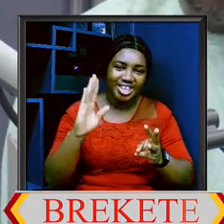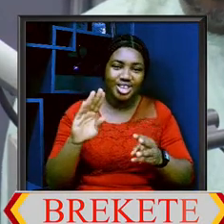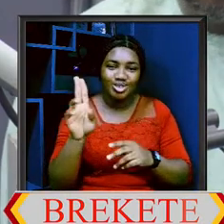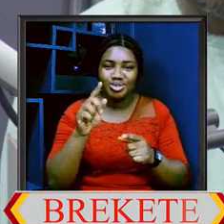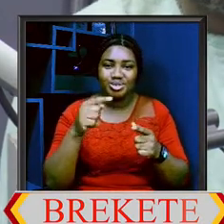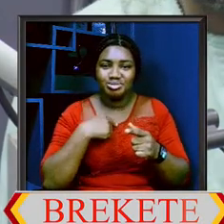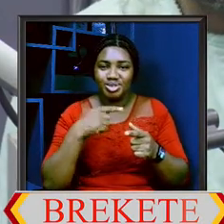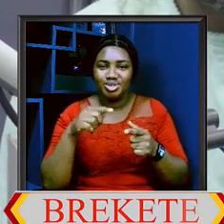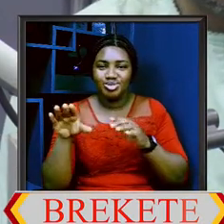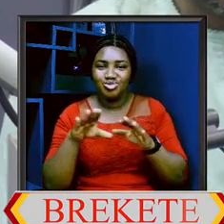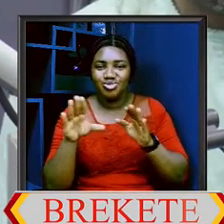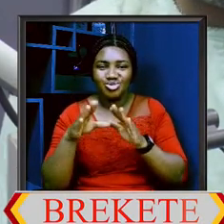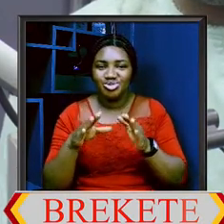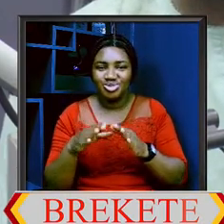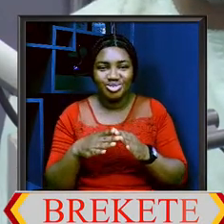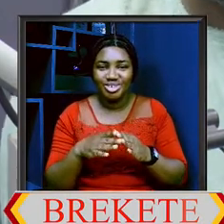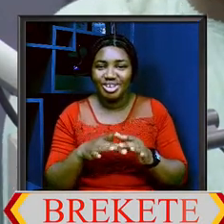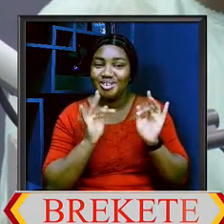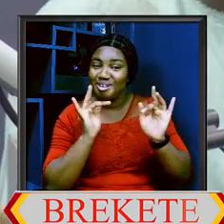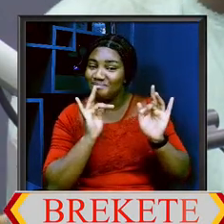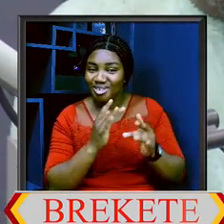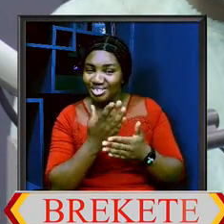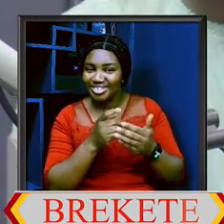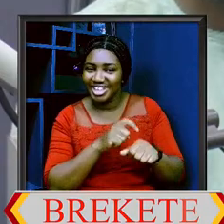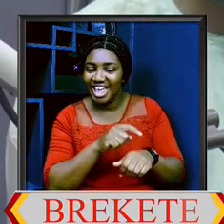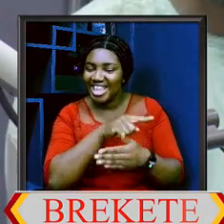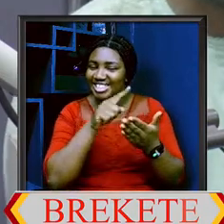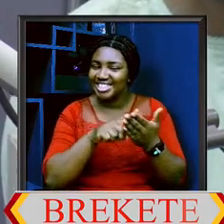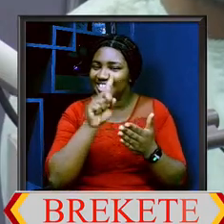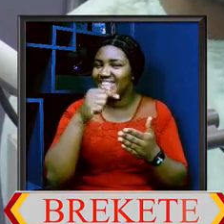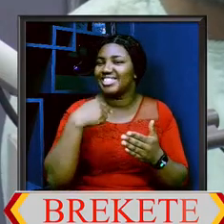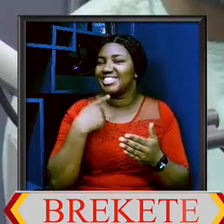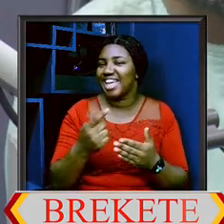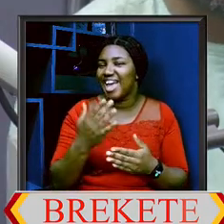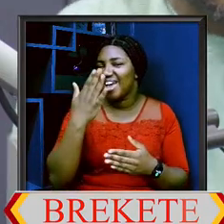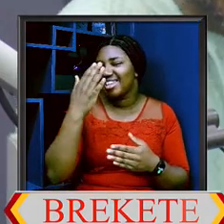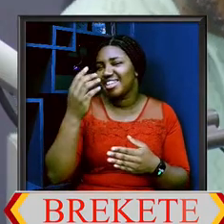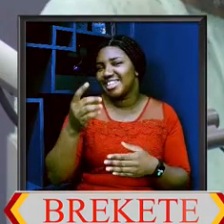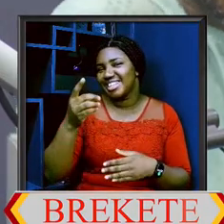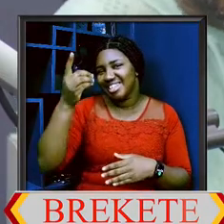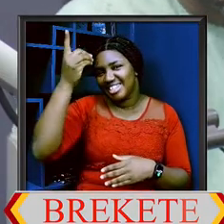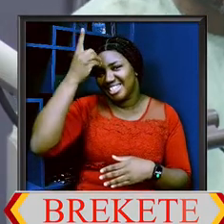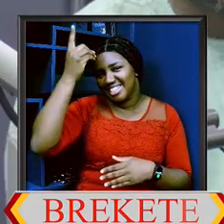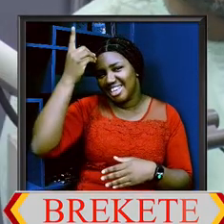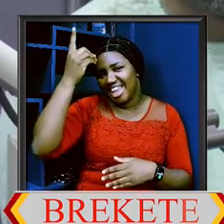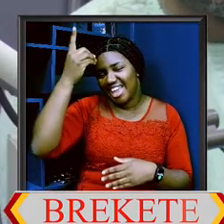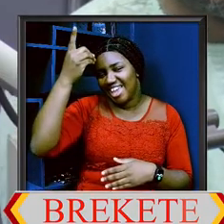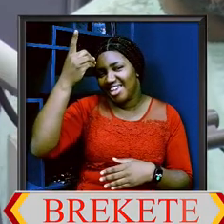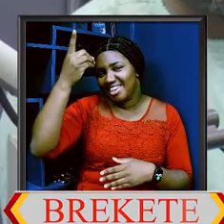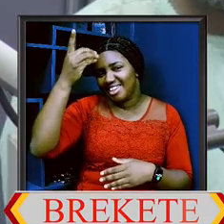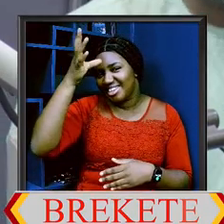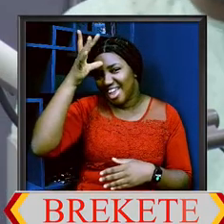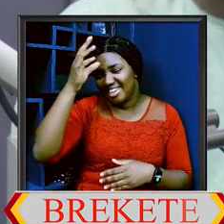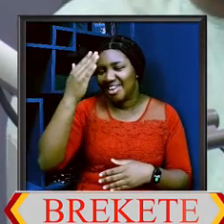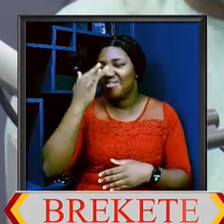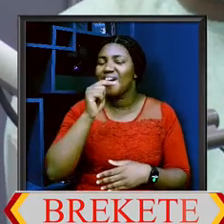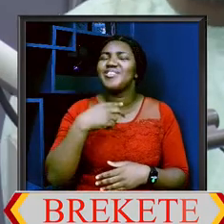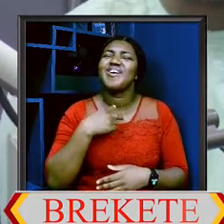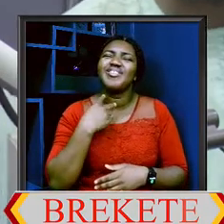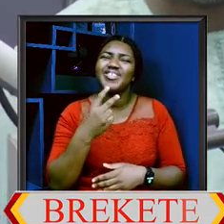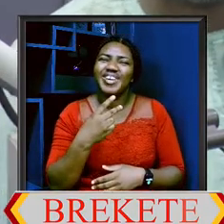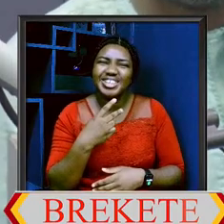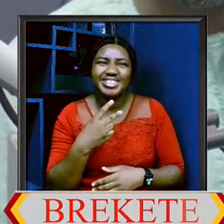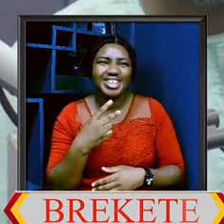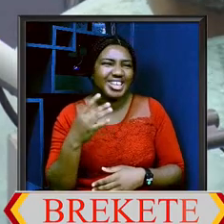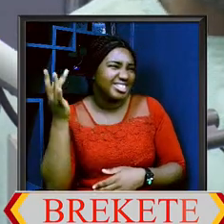do sometimes this one go say daddy why was your voice sounding he he then the